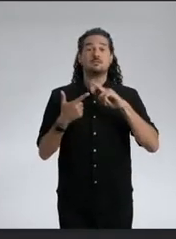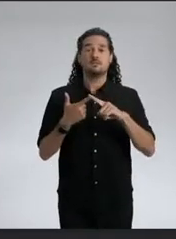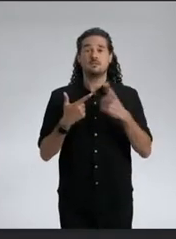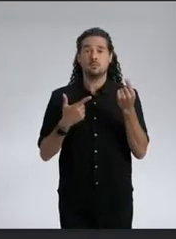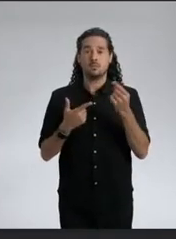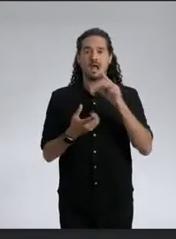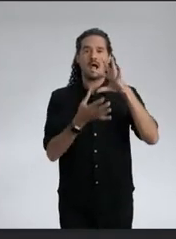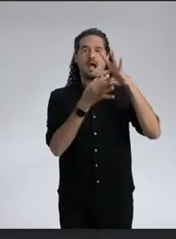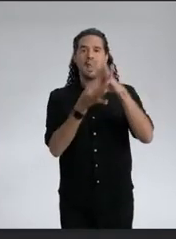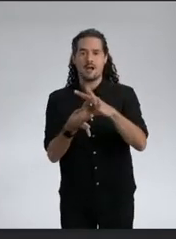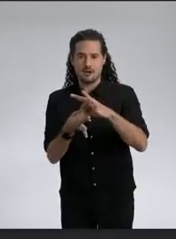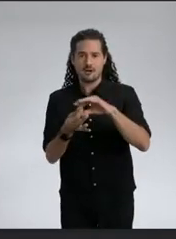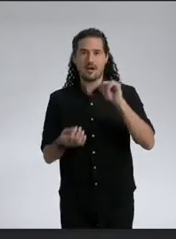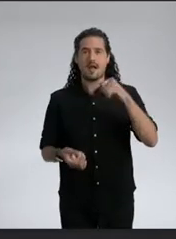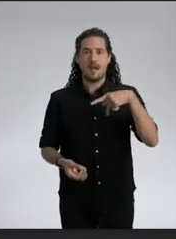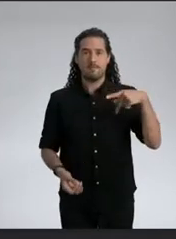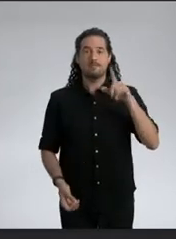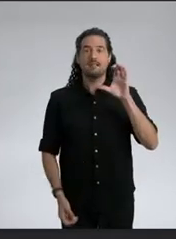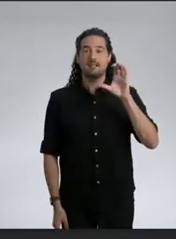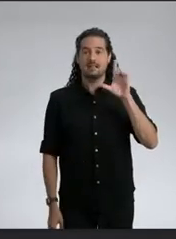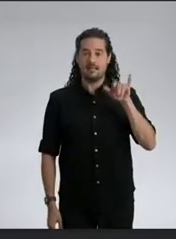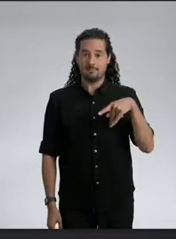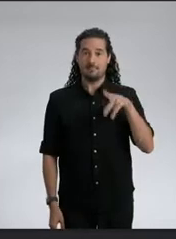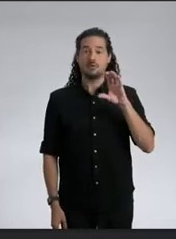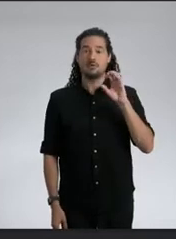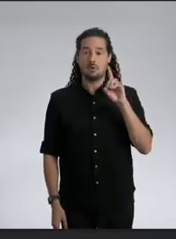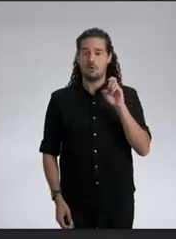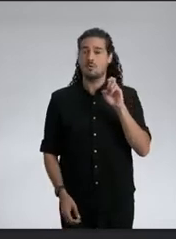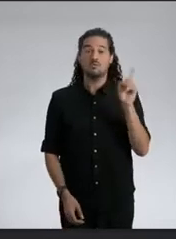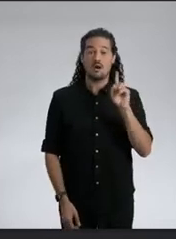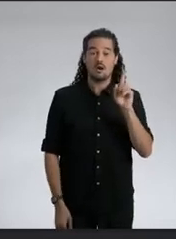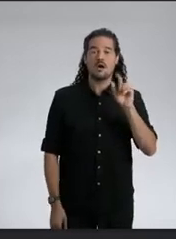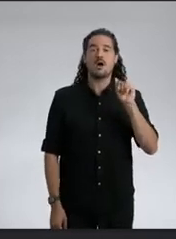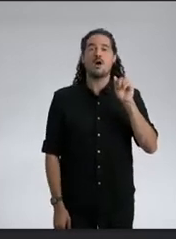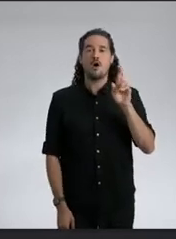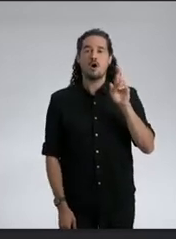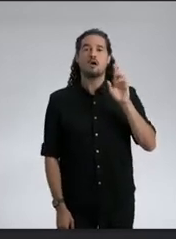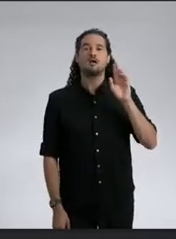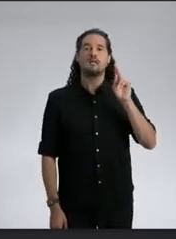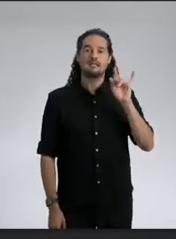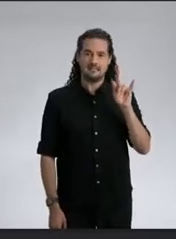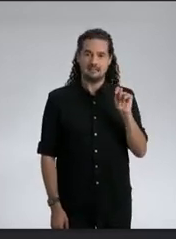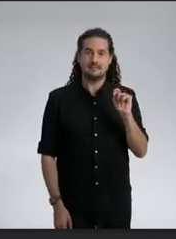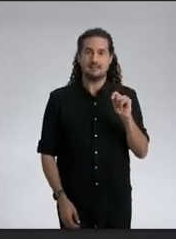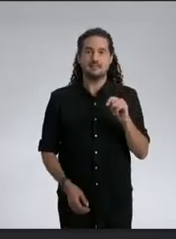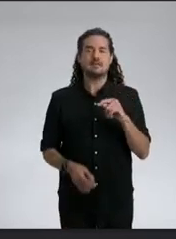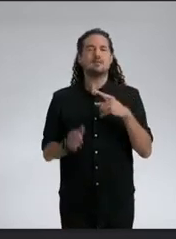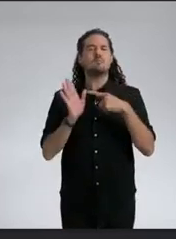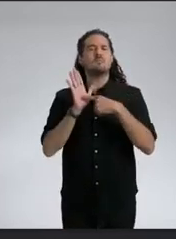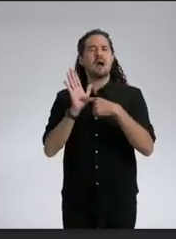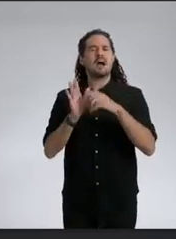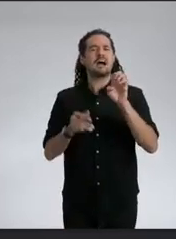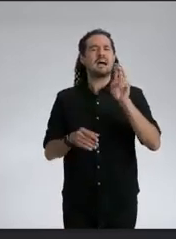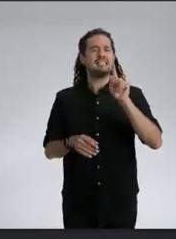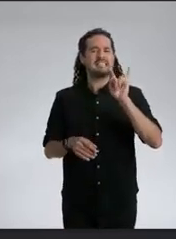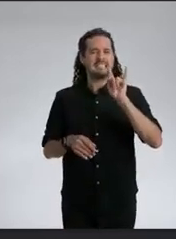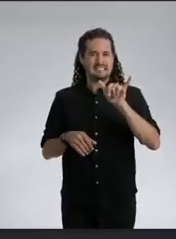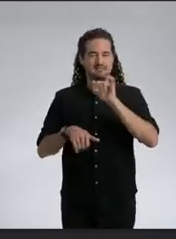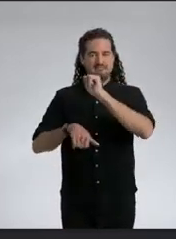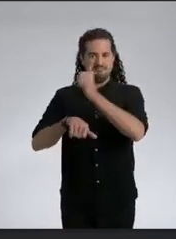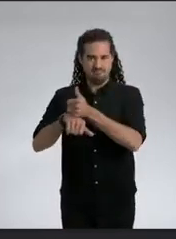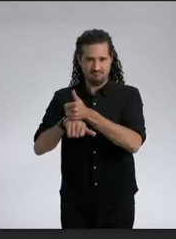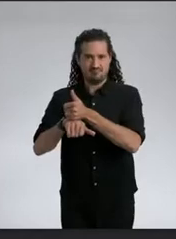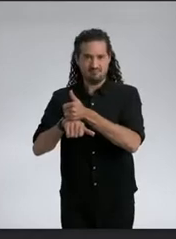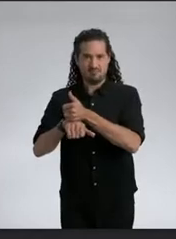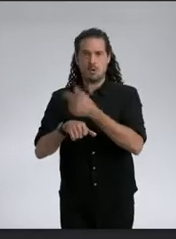code using ARKit and initialize a model entity for the asset. I can always fully examine the